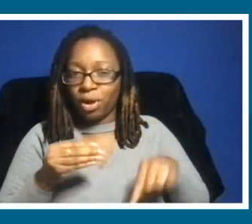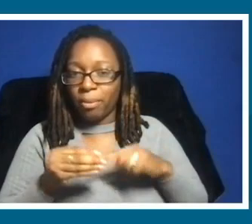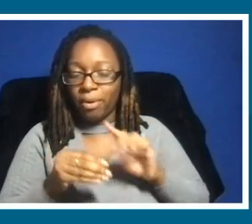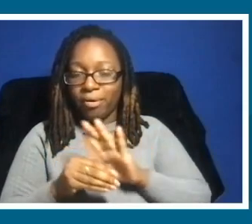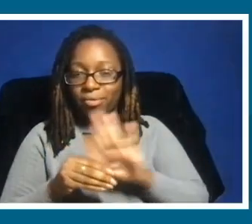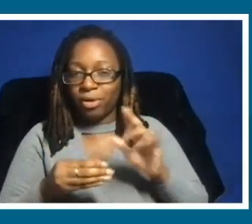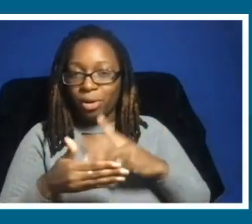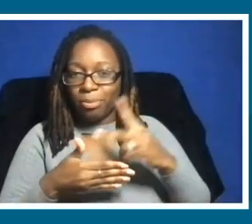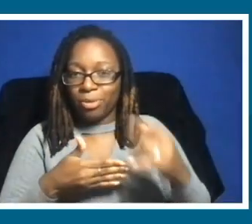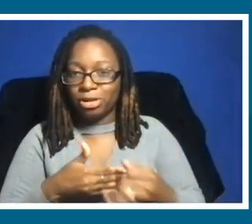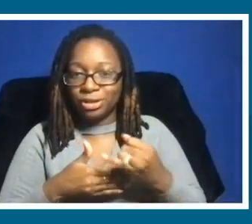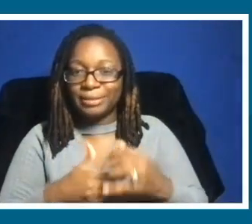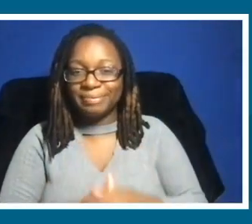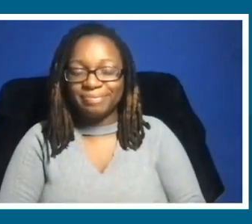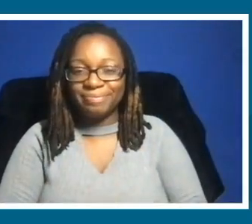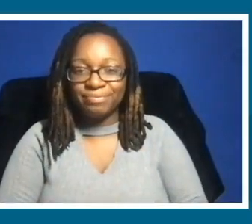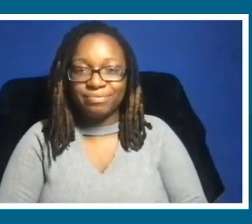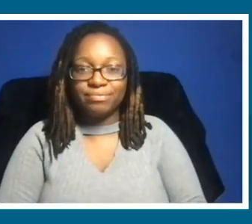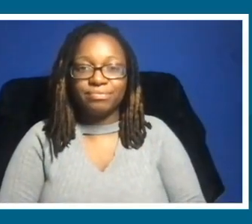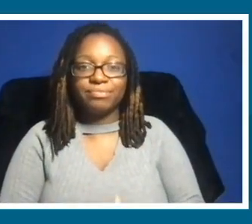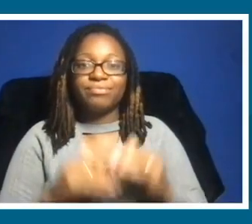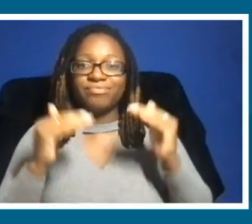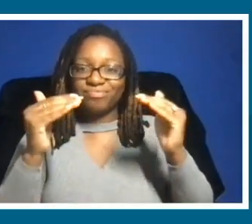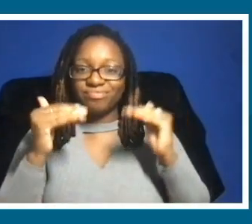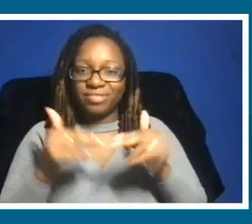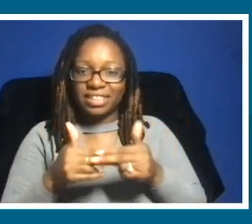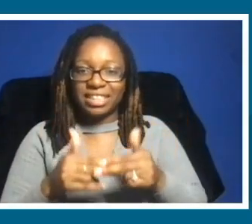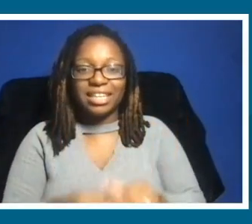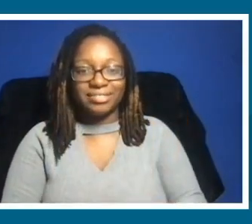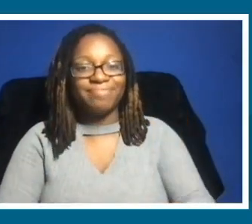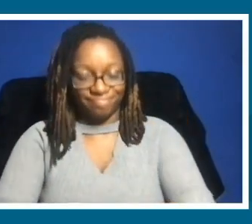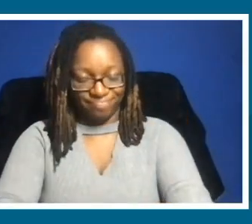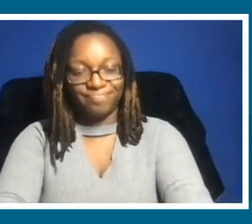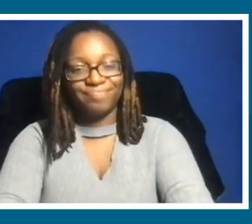you what, Khalid, you can go ahead and advance to the next slide.